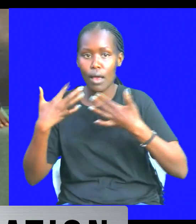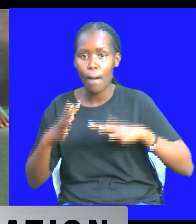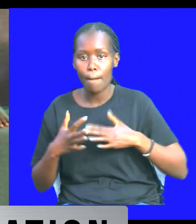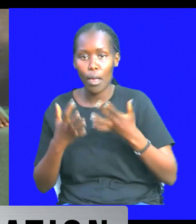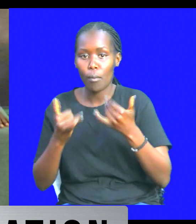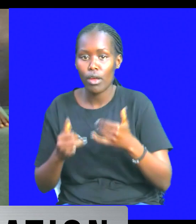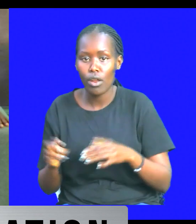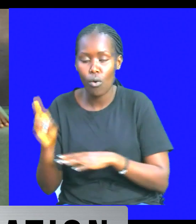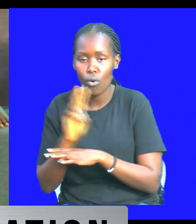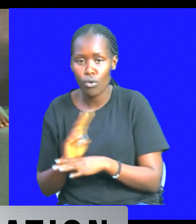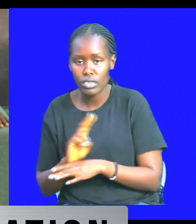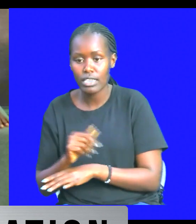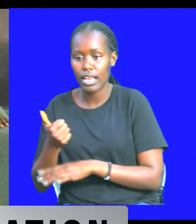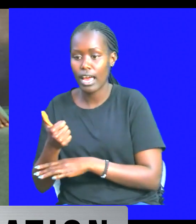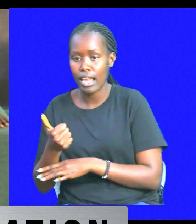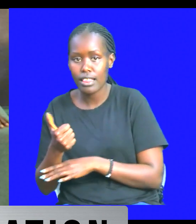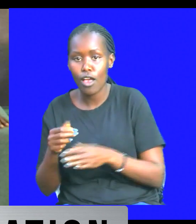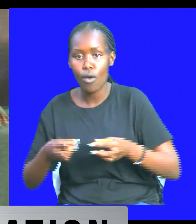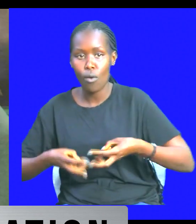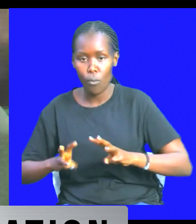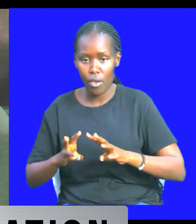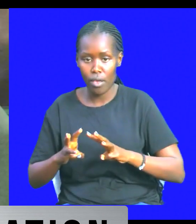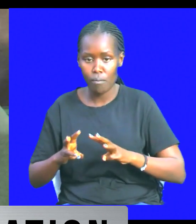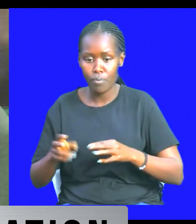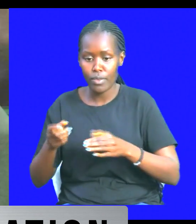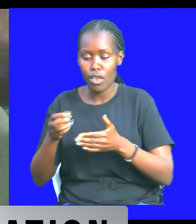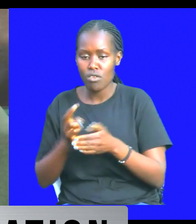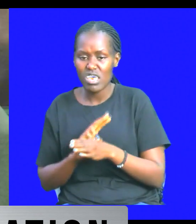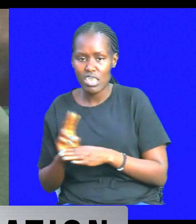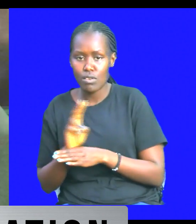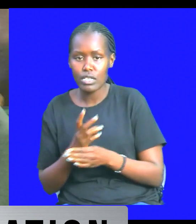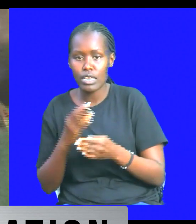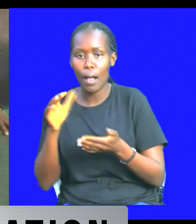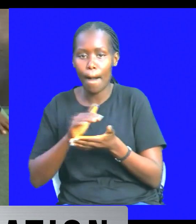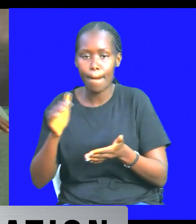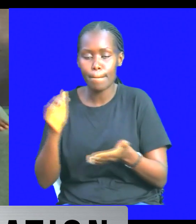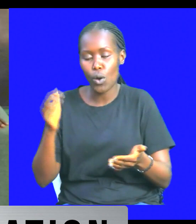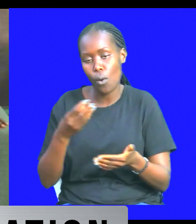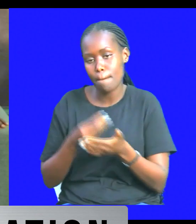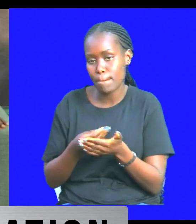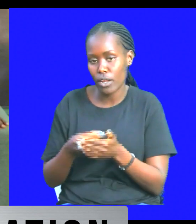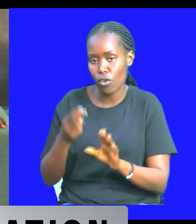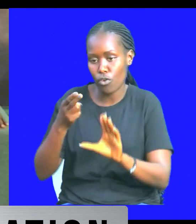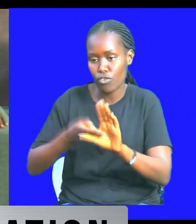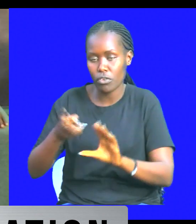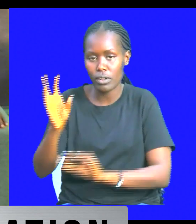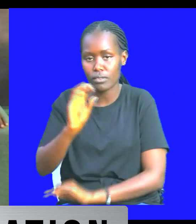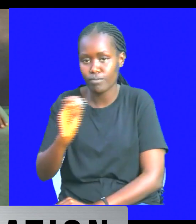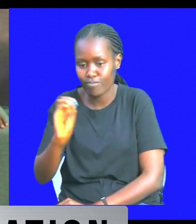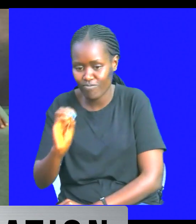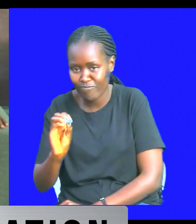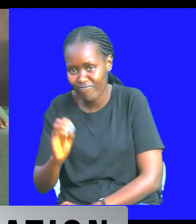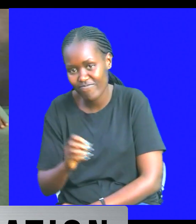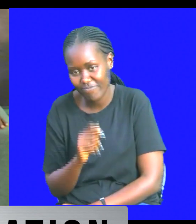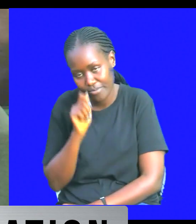of ensuring that they don't spend more in fuel. So if you had budgeted... we had a push and pull with you, whether you are driving to the studio